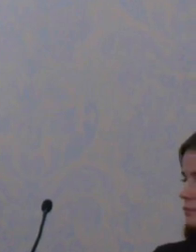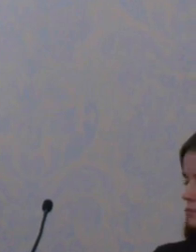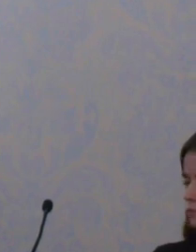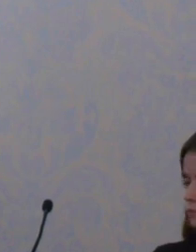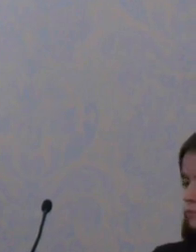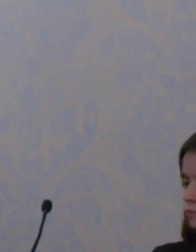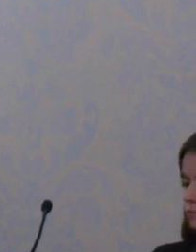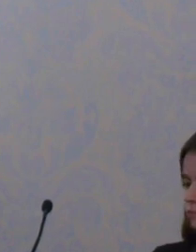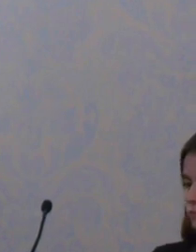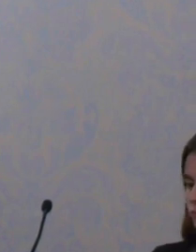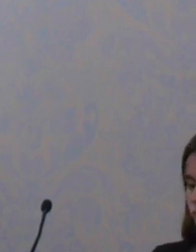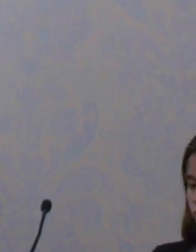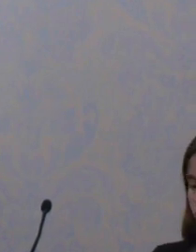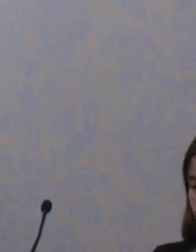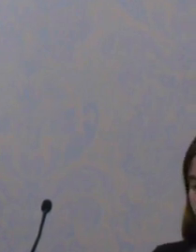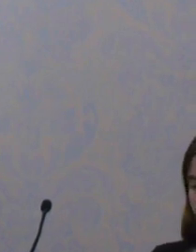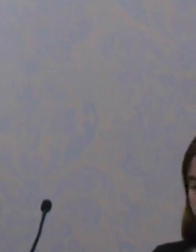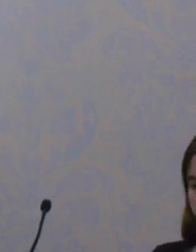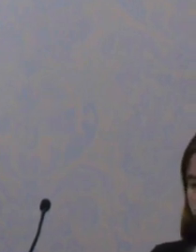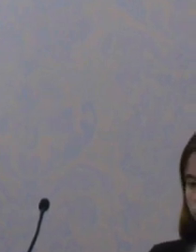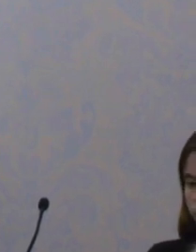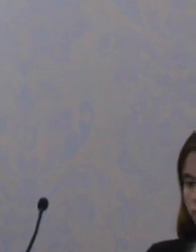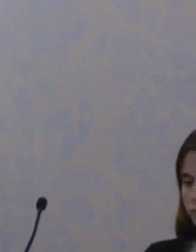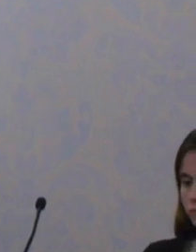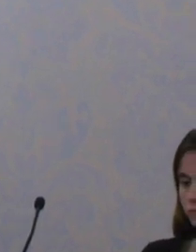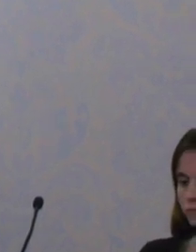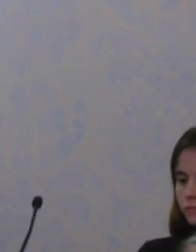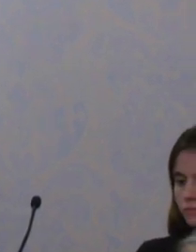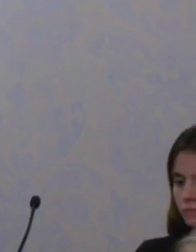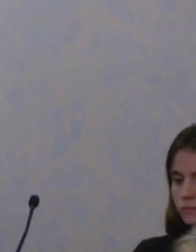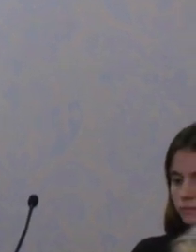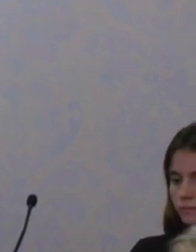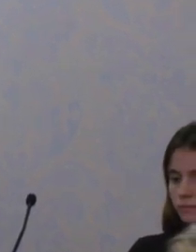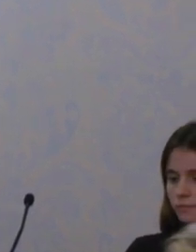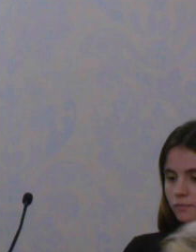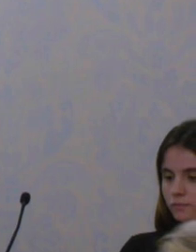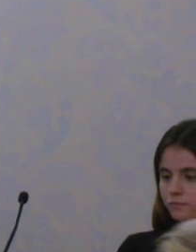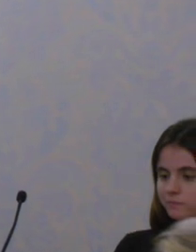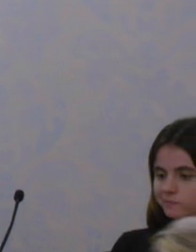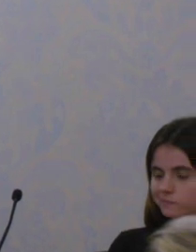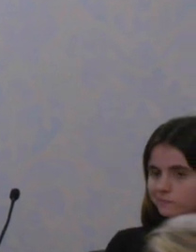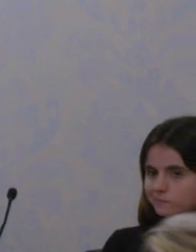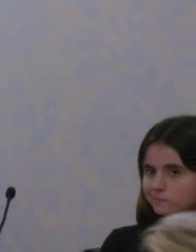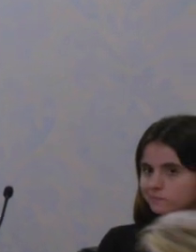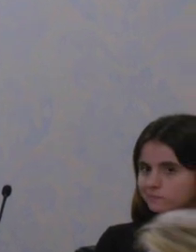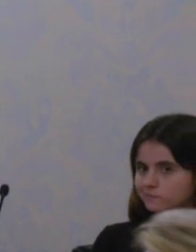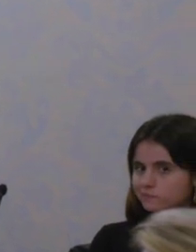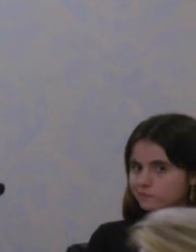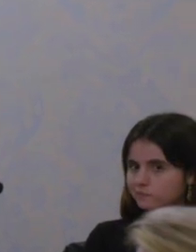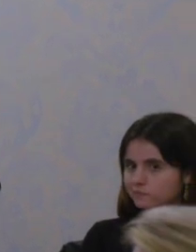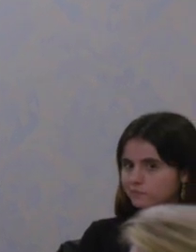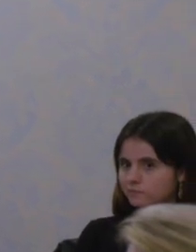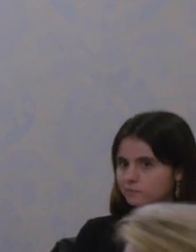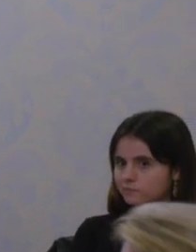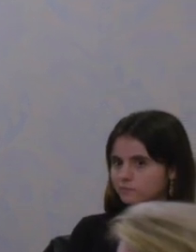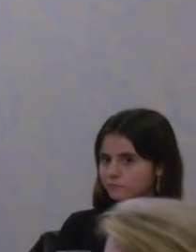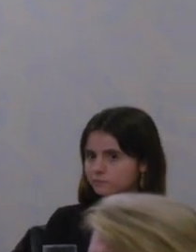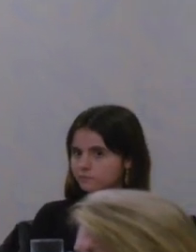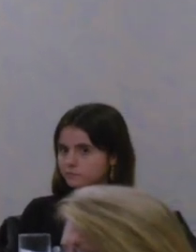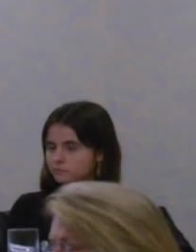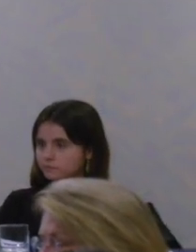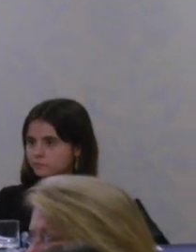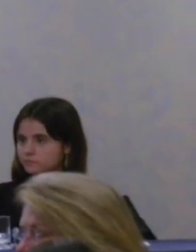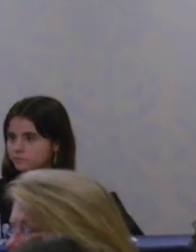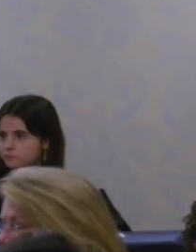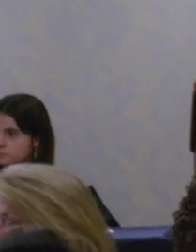not a trick that you can pour motivation on someone's head like the